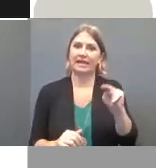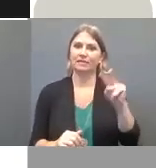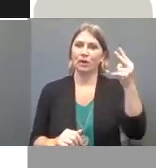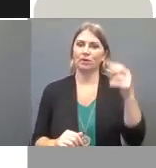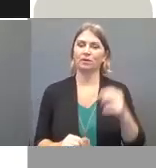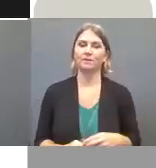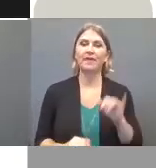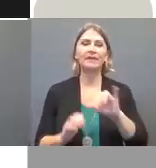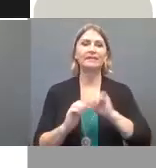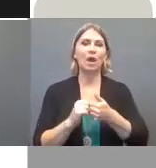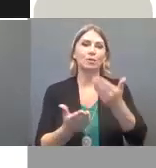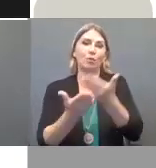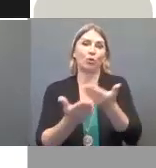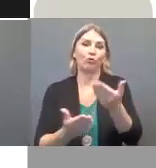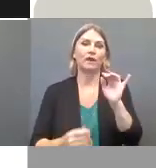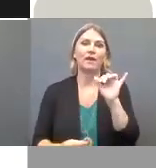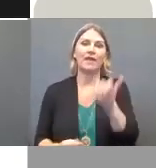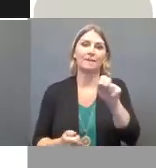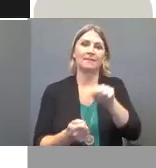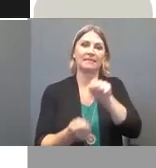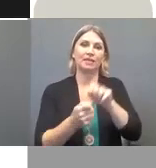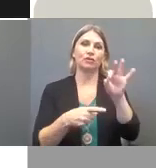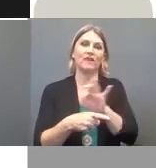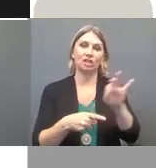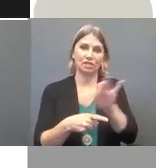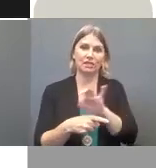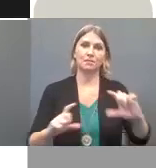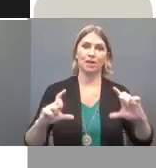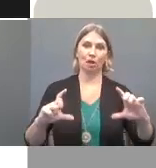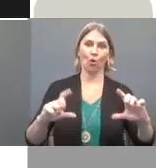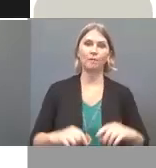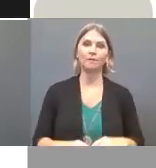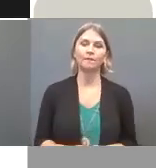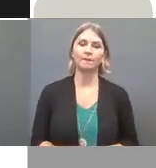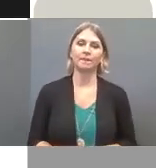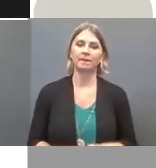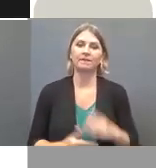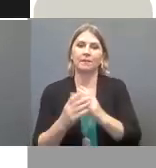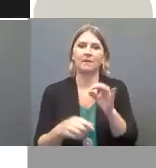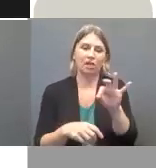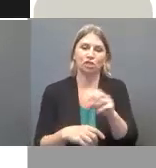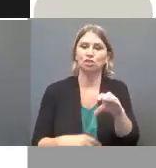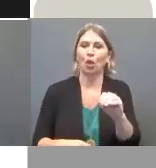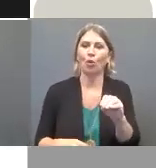that is how we prove that a particular function is big O of some other function. So in